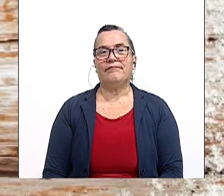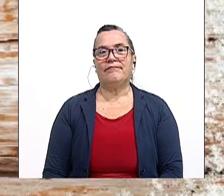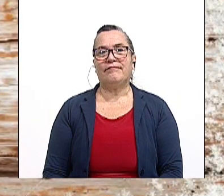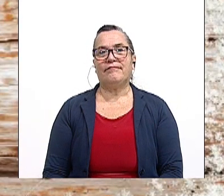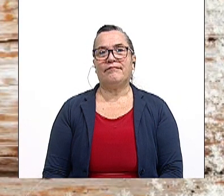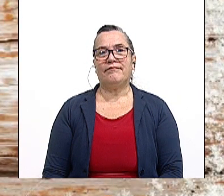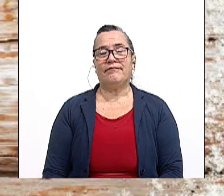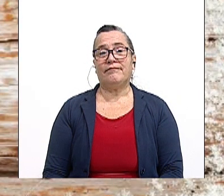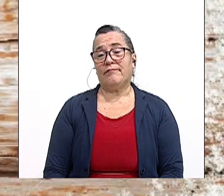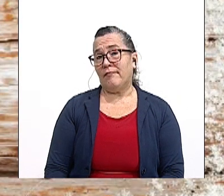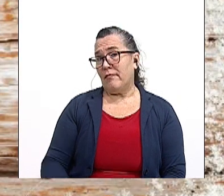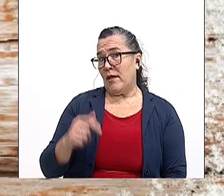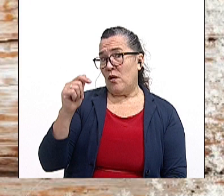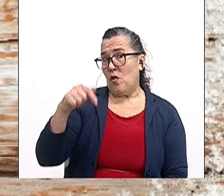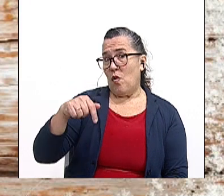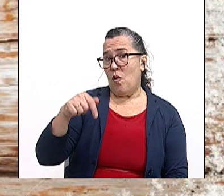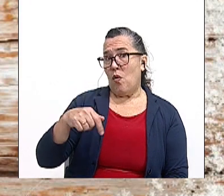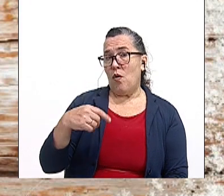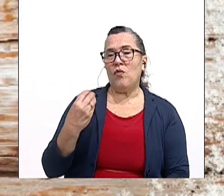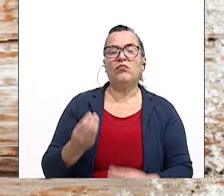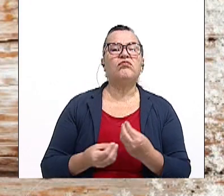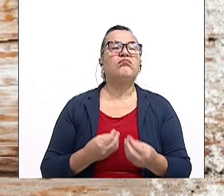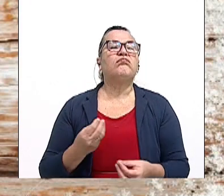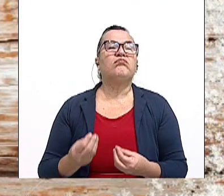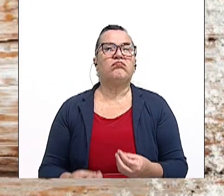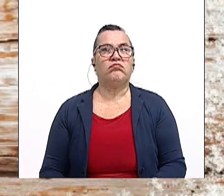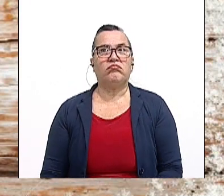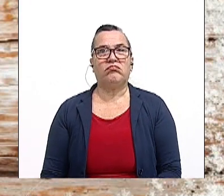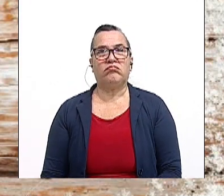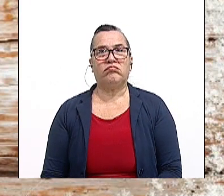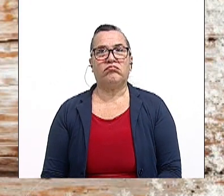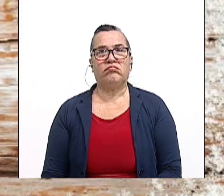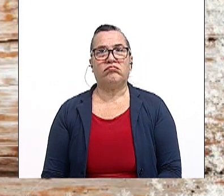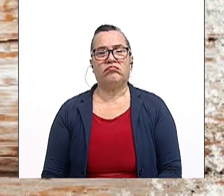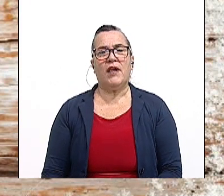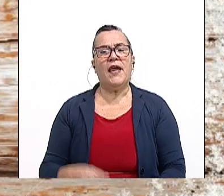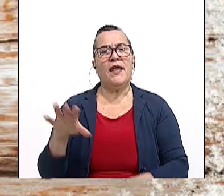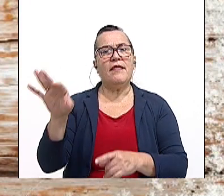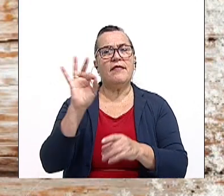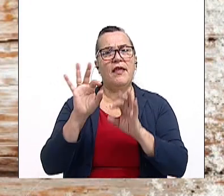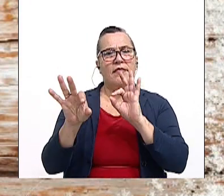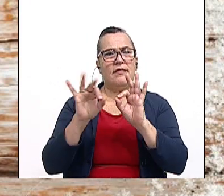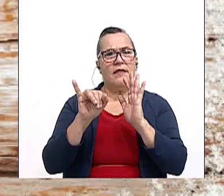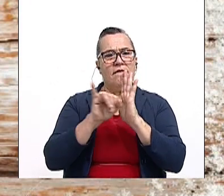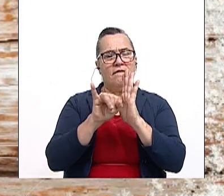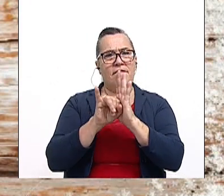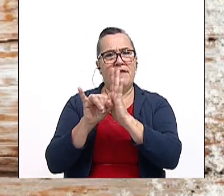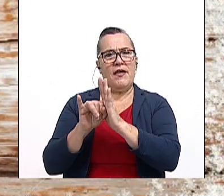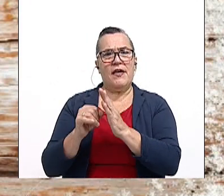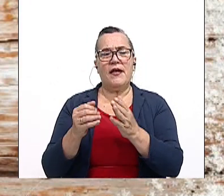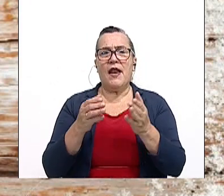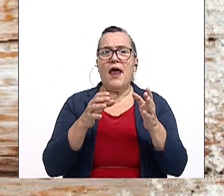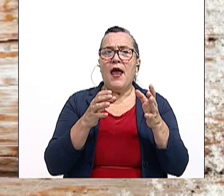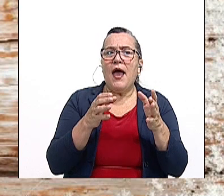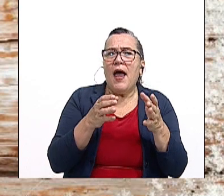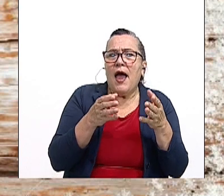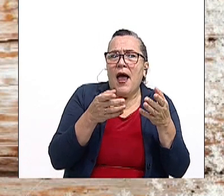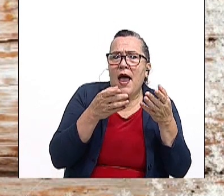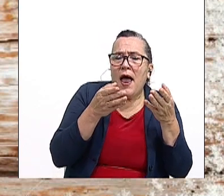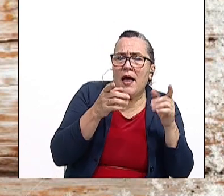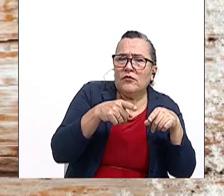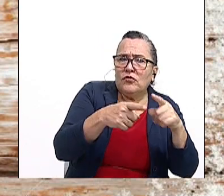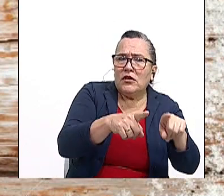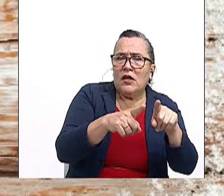In today's lesson, we will identify events and important details to write